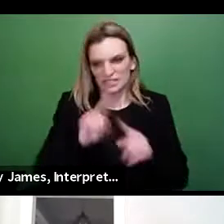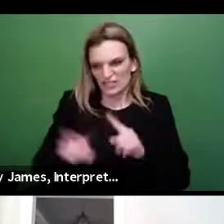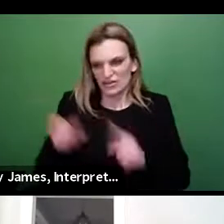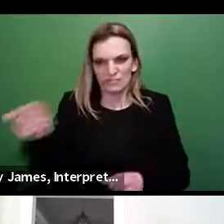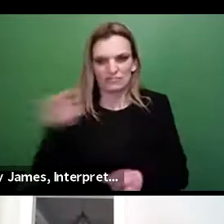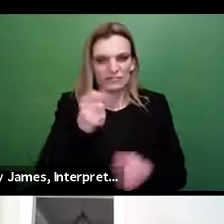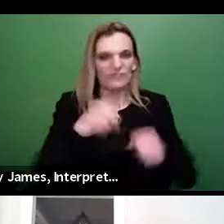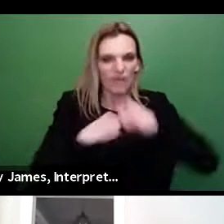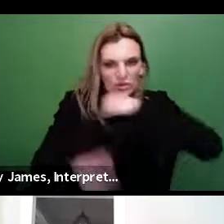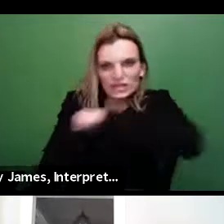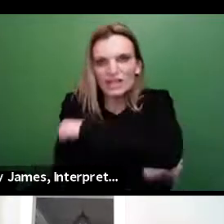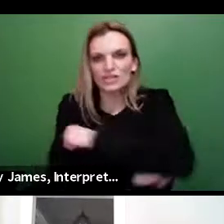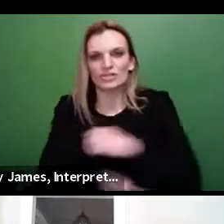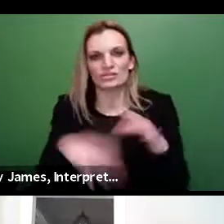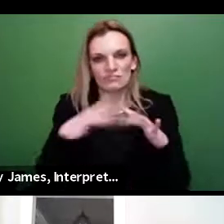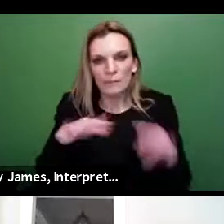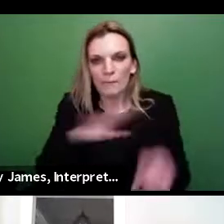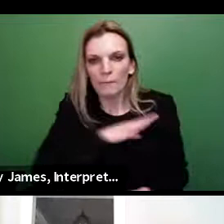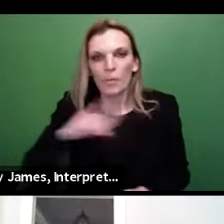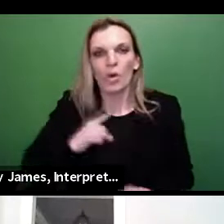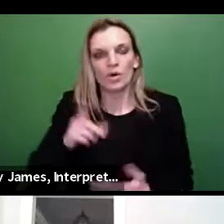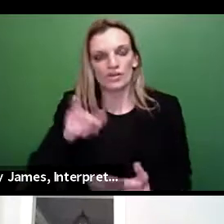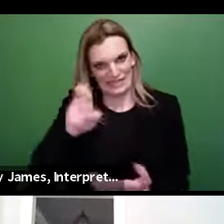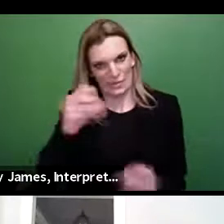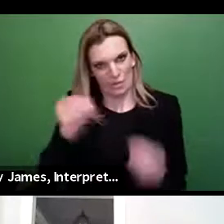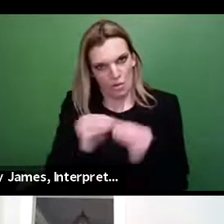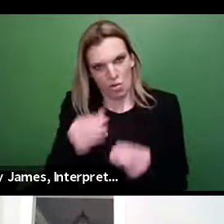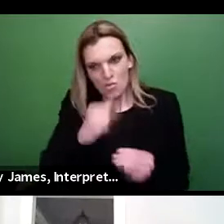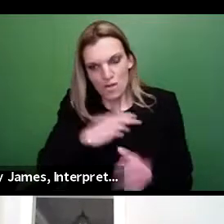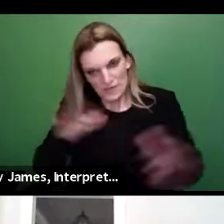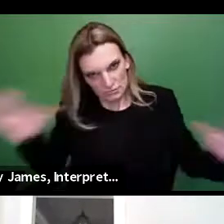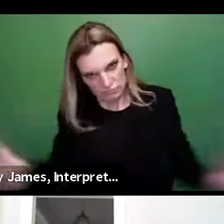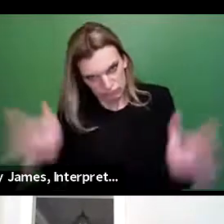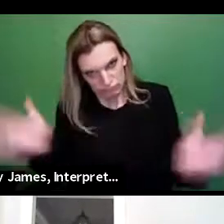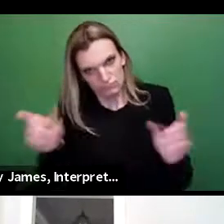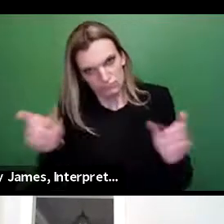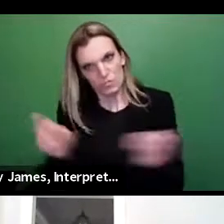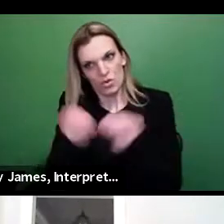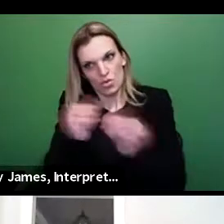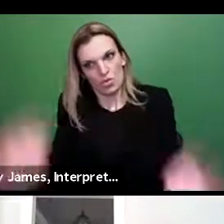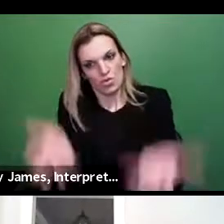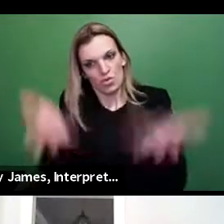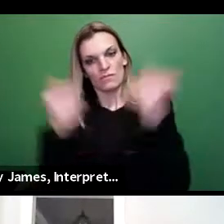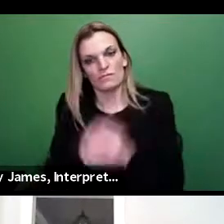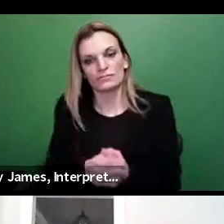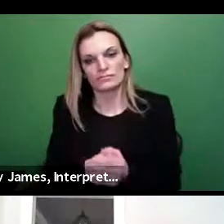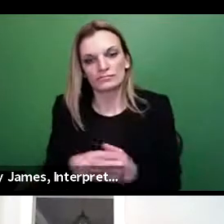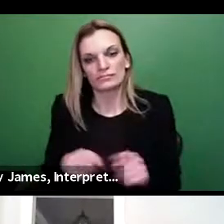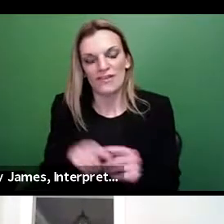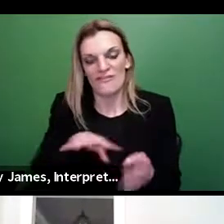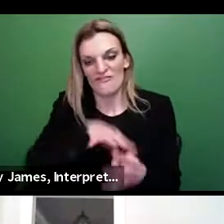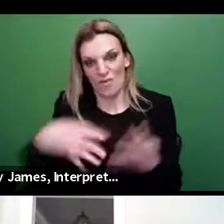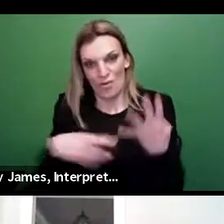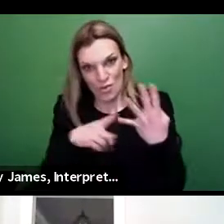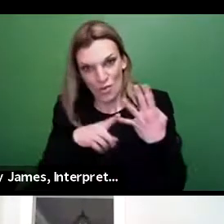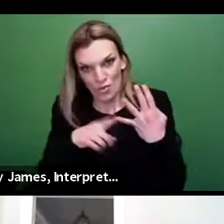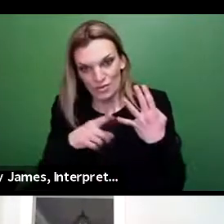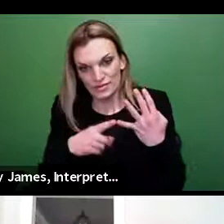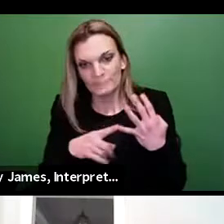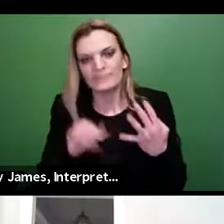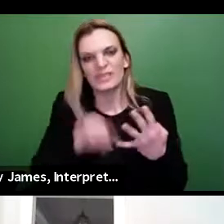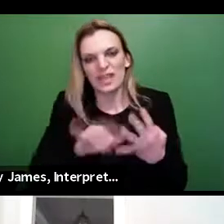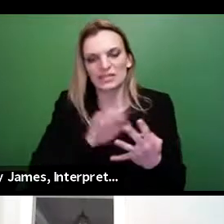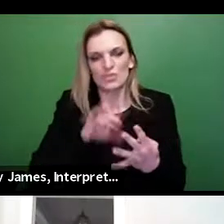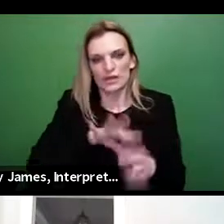foundation boards, all of that kind of stuff. And then our fourth committee is an overarching committee for the Michigan Women's Commission. It's